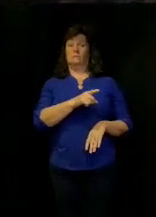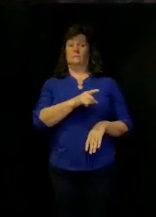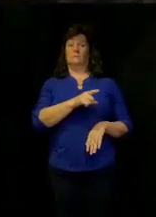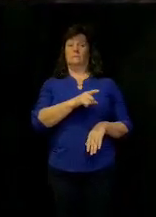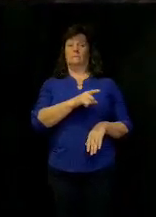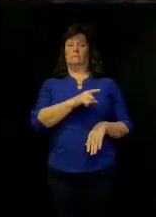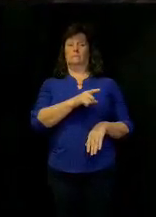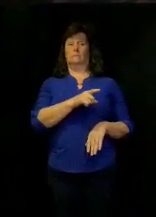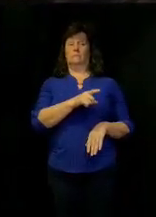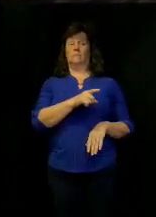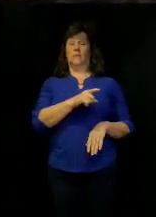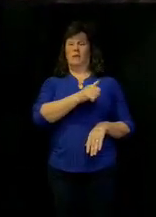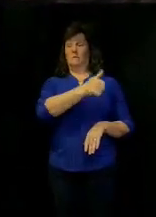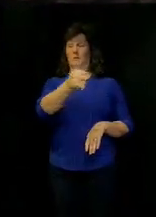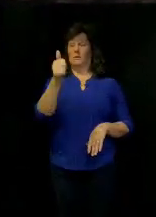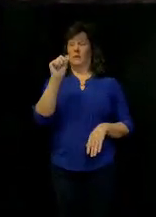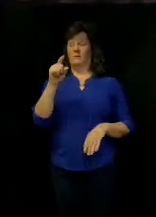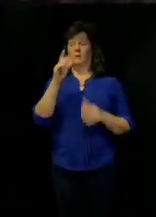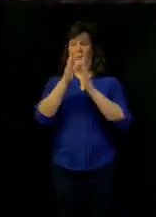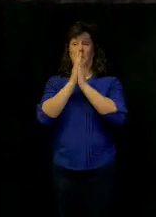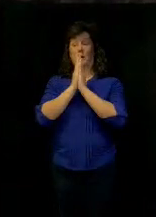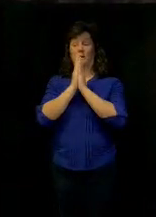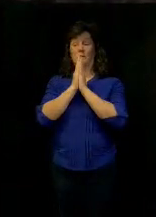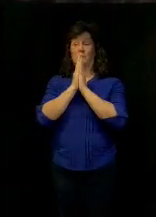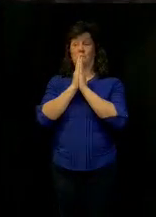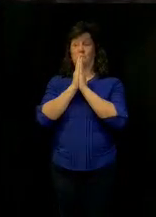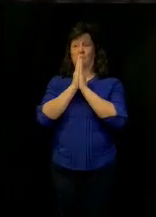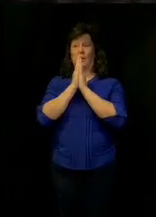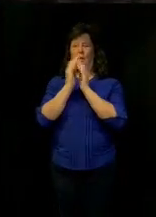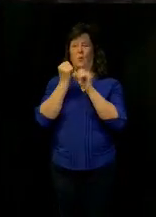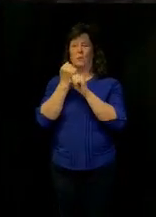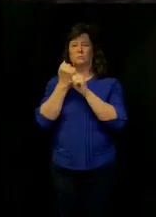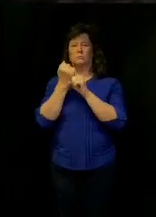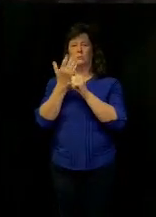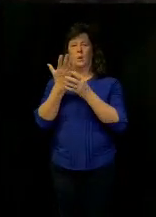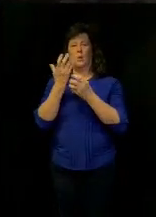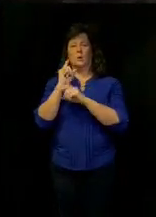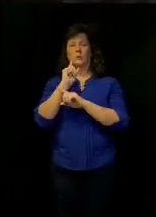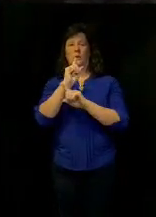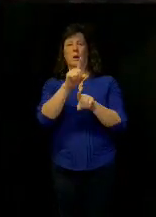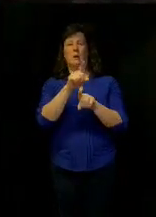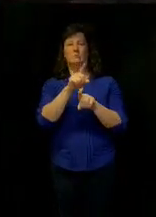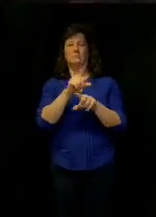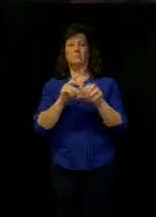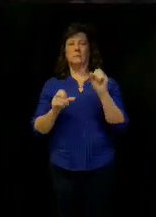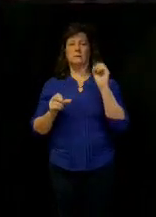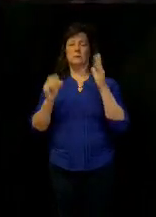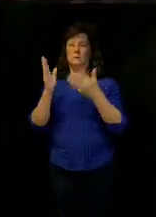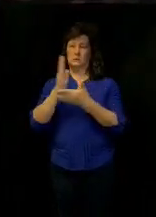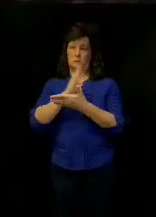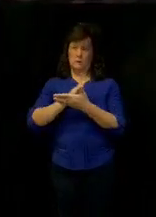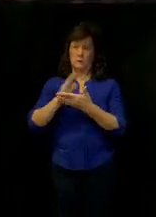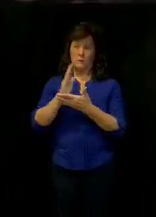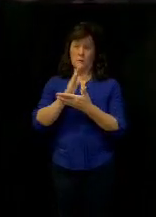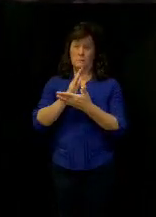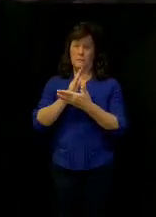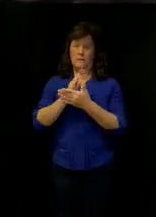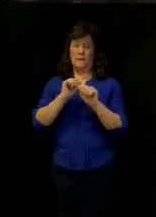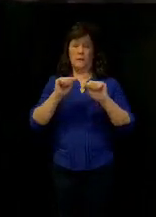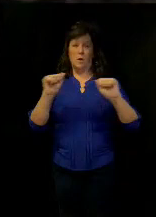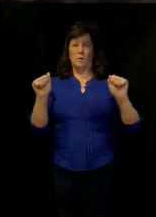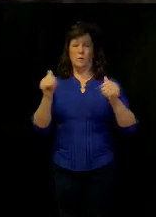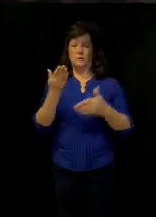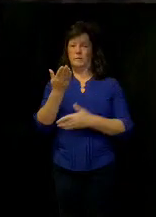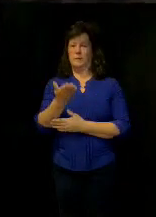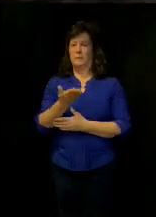you to respond. If you need prayer today, we want you to come. We're going to sing a song today. And listen, the altar's open.